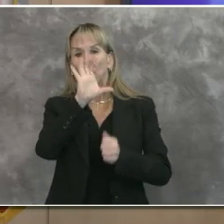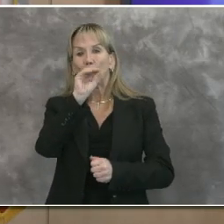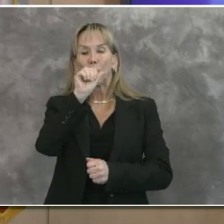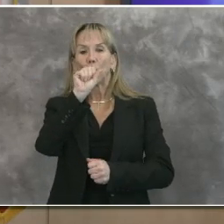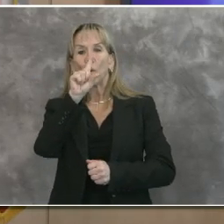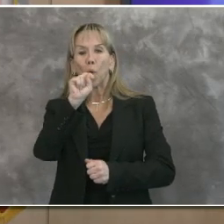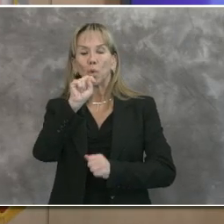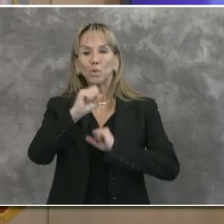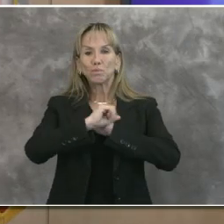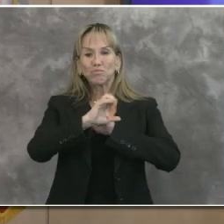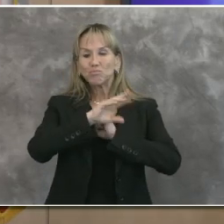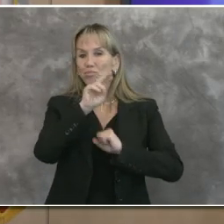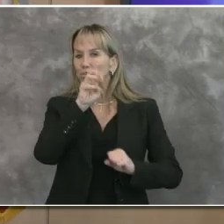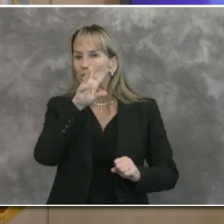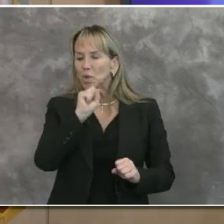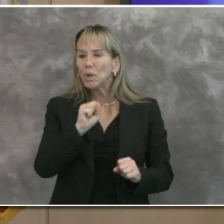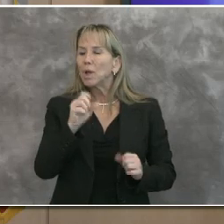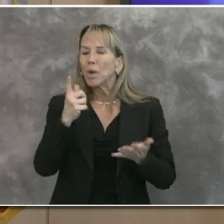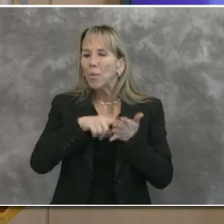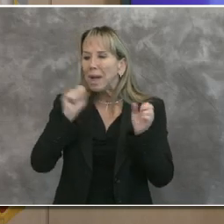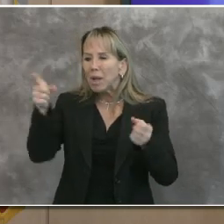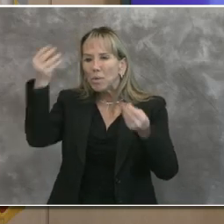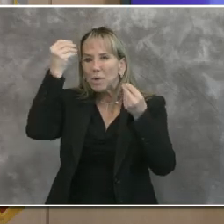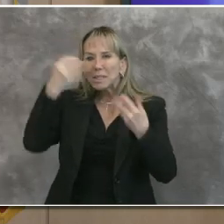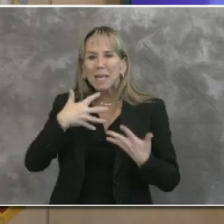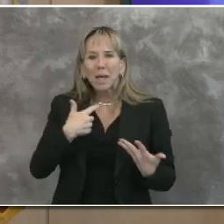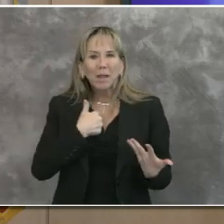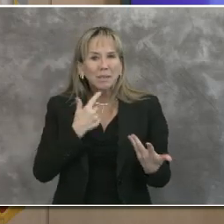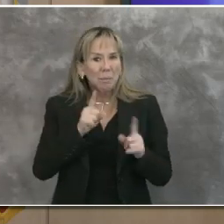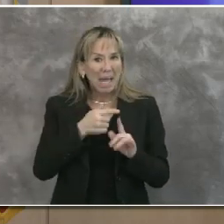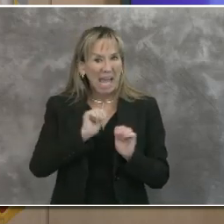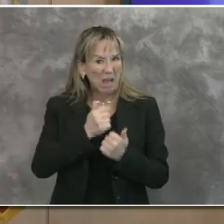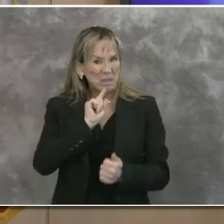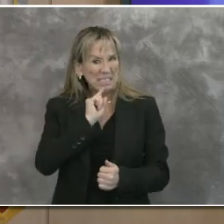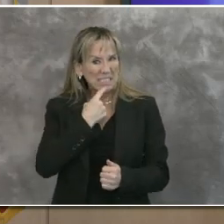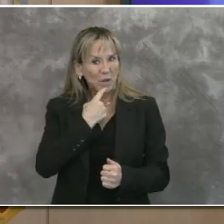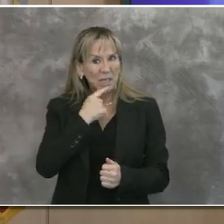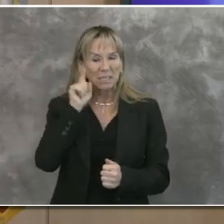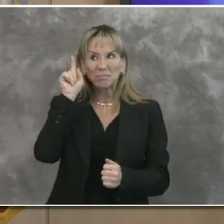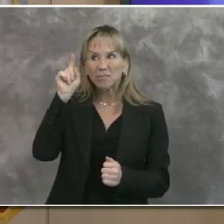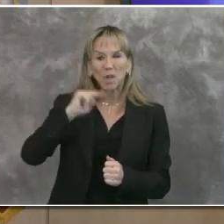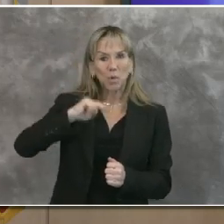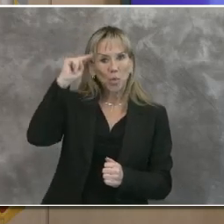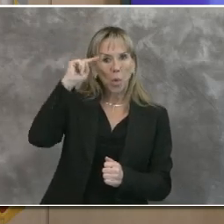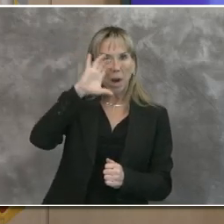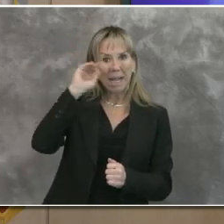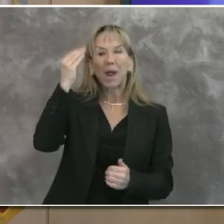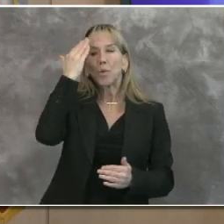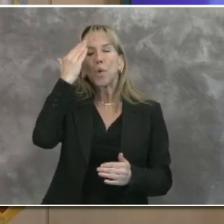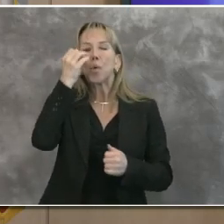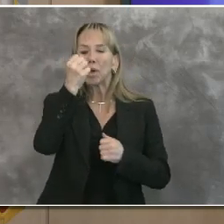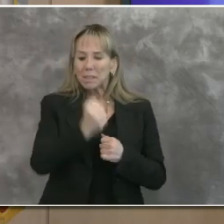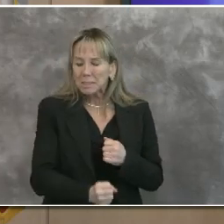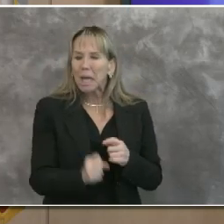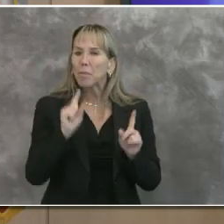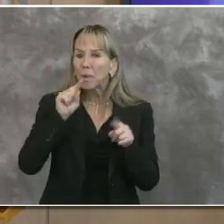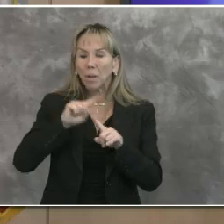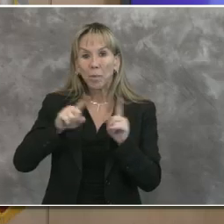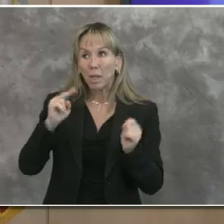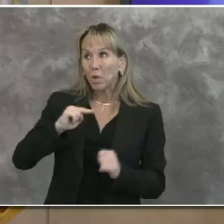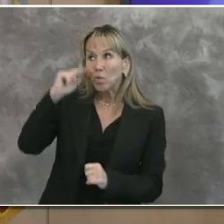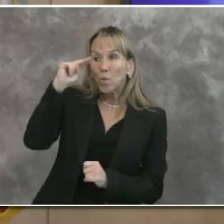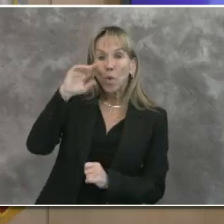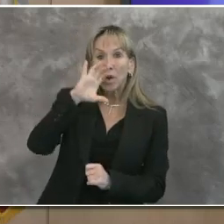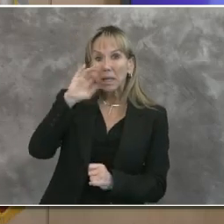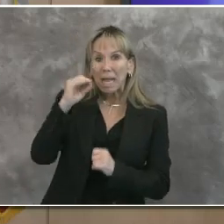about the seriousness of the COVID-19 pandemic in North County compared to the cities farther south, and how might that affect North County